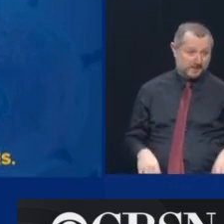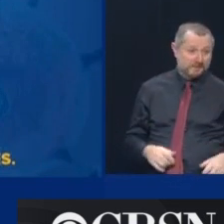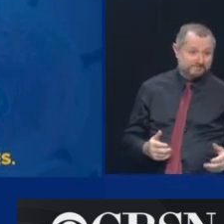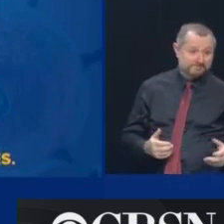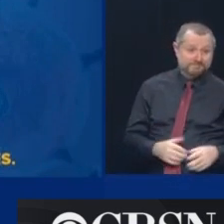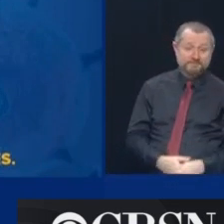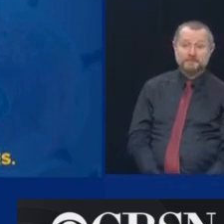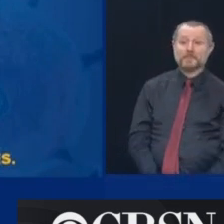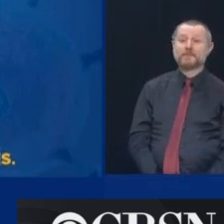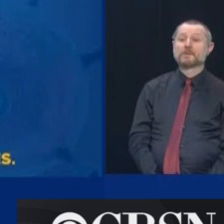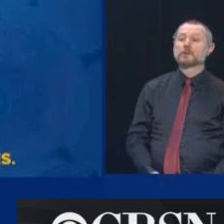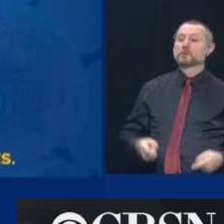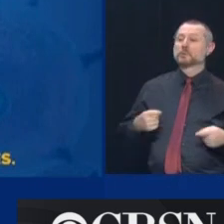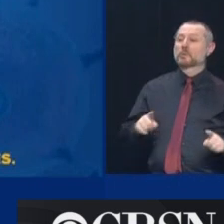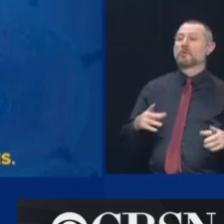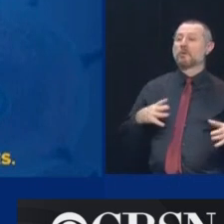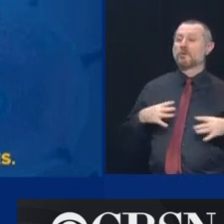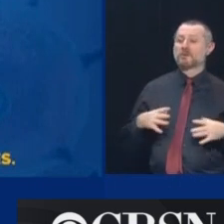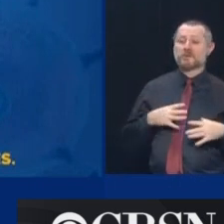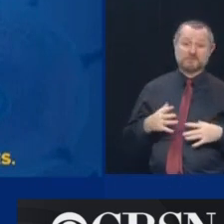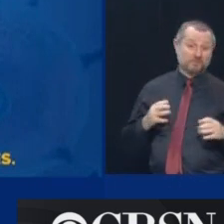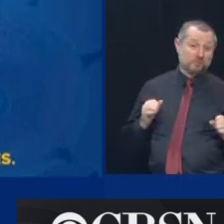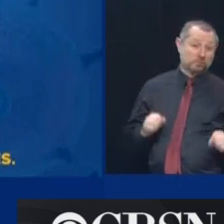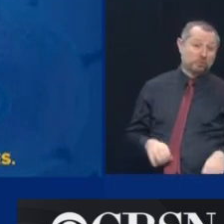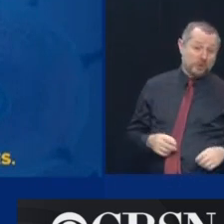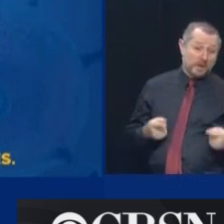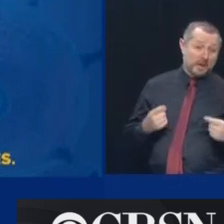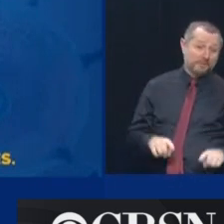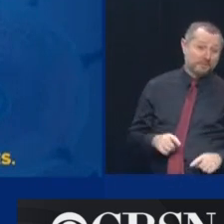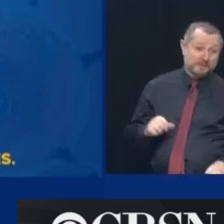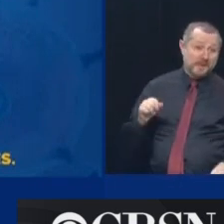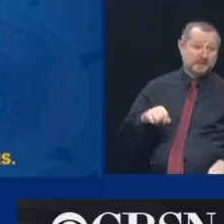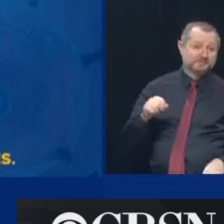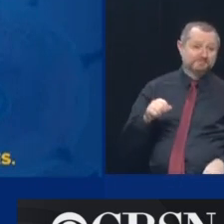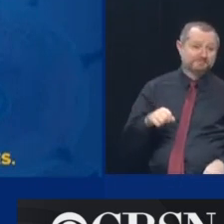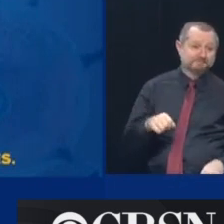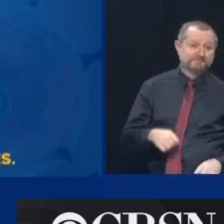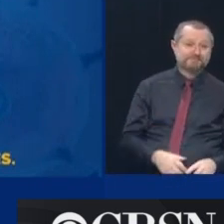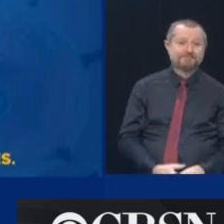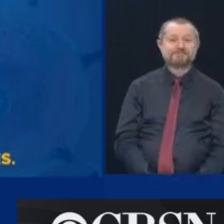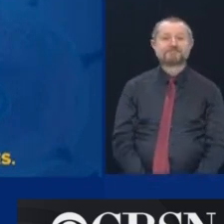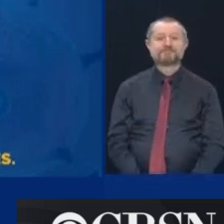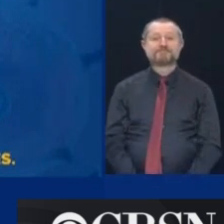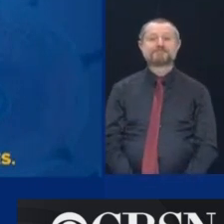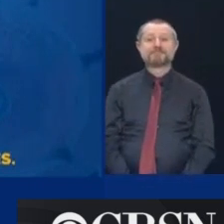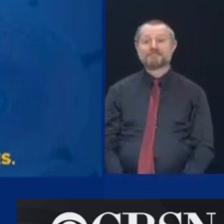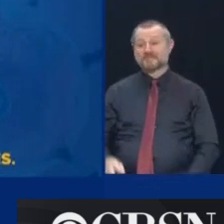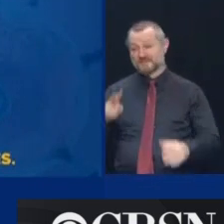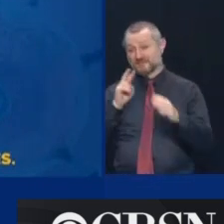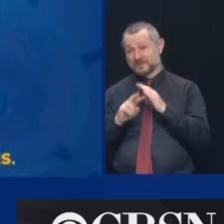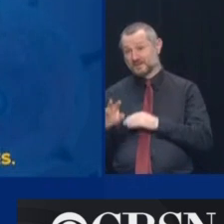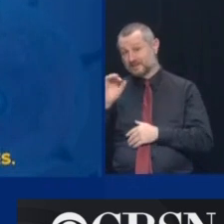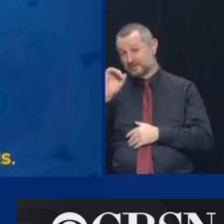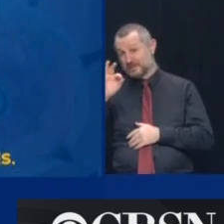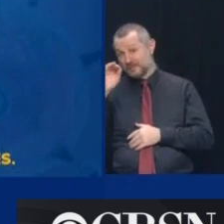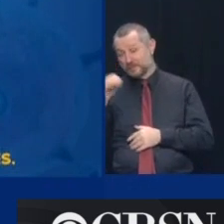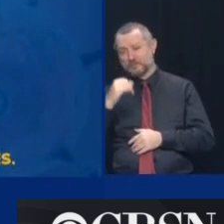as we go through the holiday season? Yeah, it's possible, especially if you think you're going to wind up at 9. I'm trying to